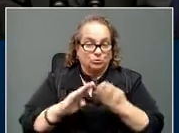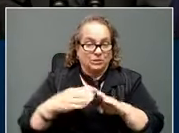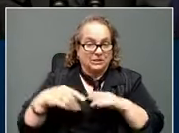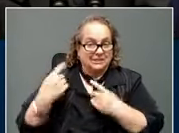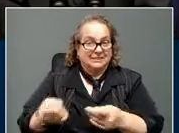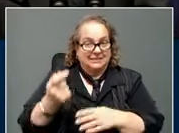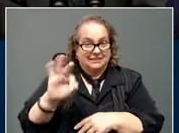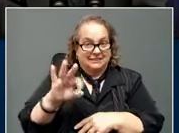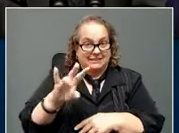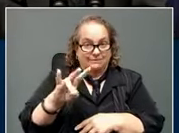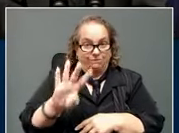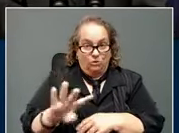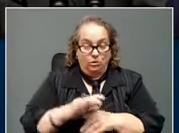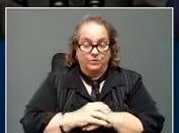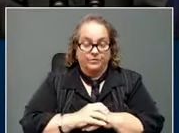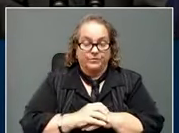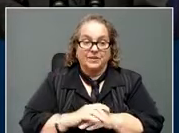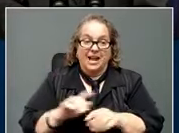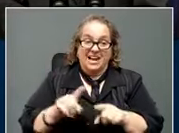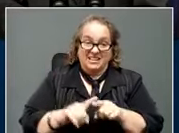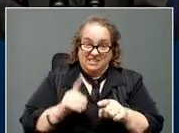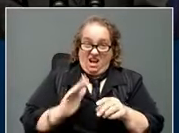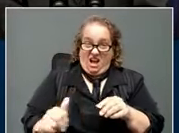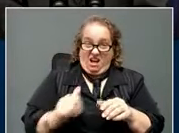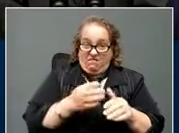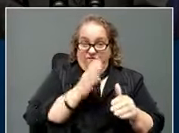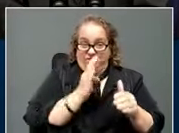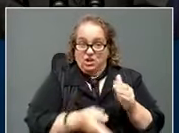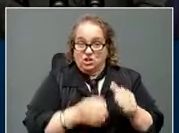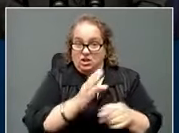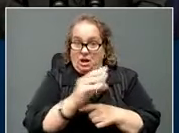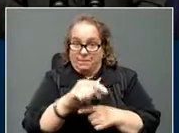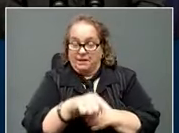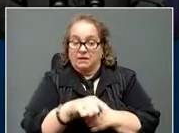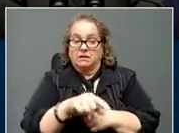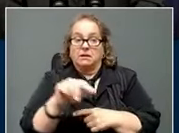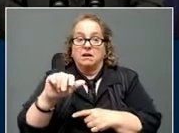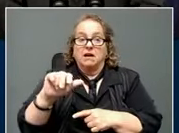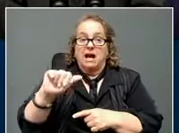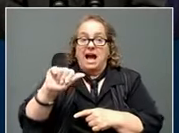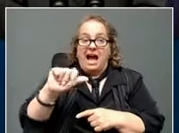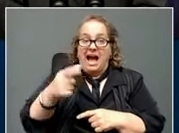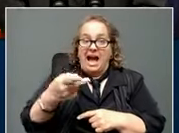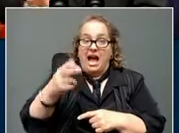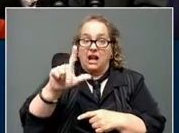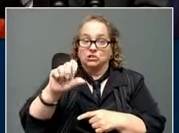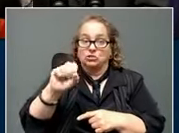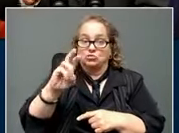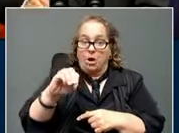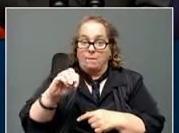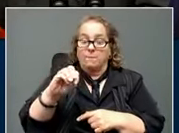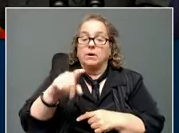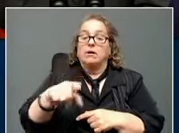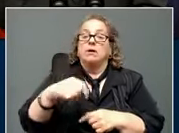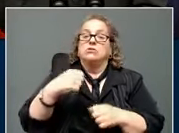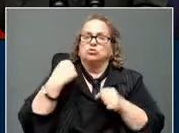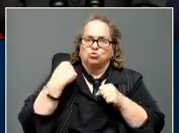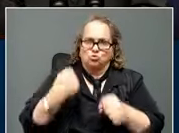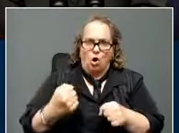Finnish-owned company, Alstrom's growth adds to Kentucky's strong core of internationally owned manufacturers, which employ